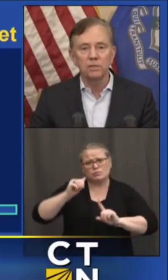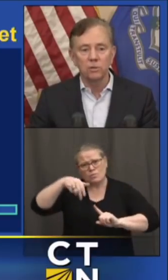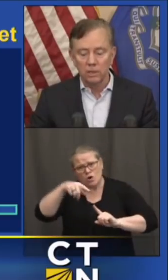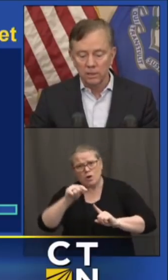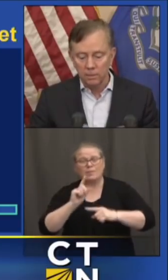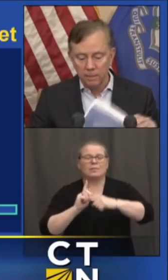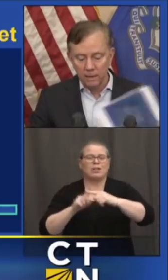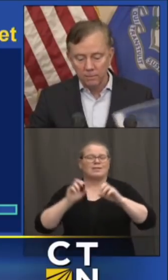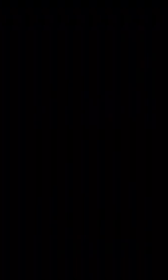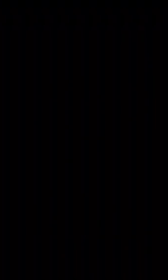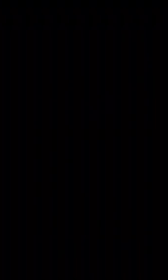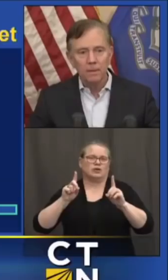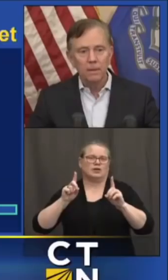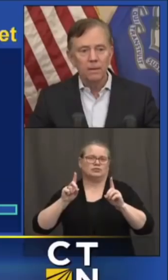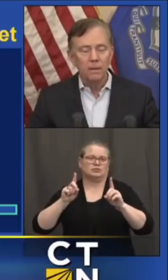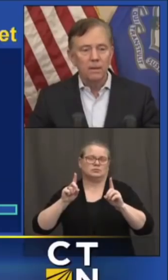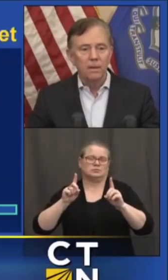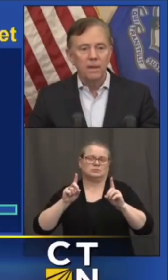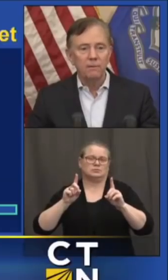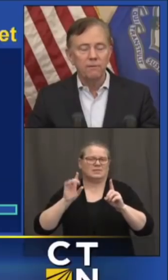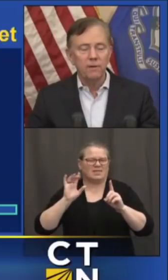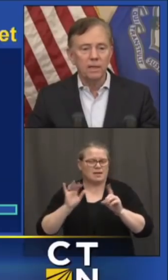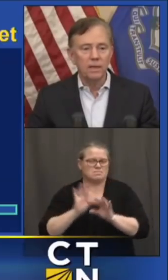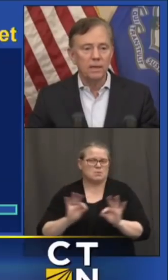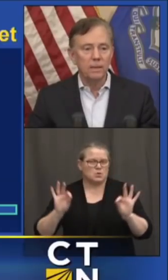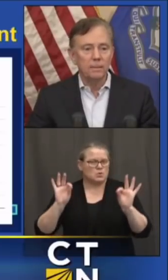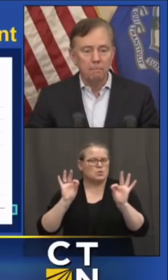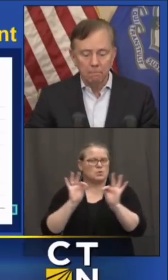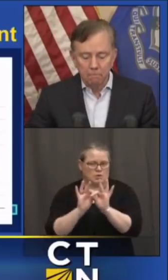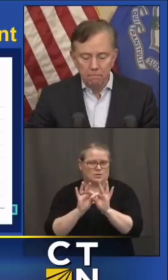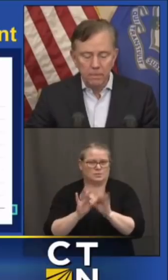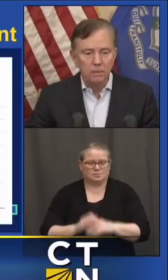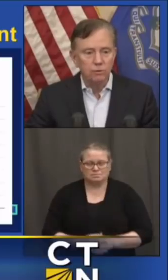budget is all about. And finally,